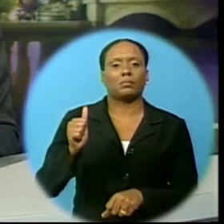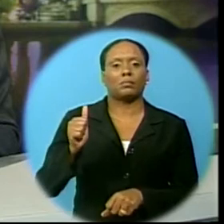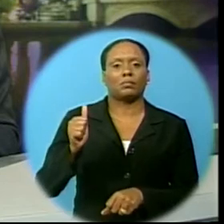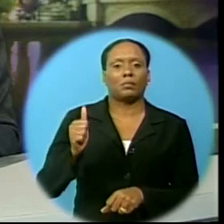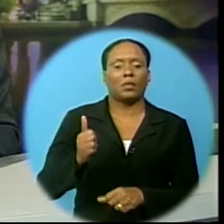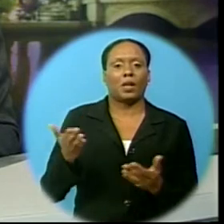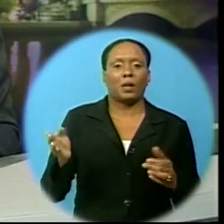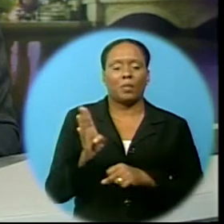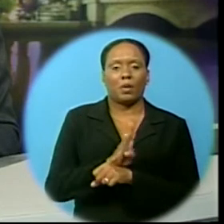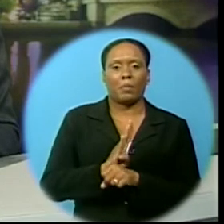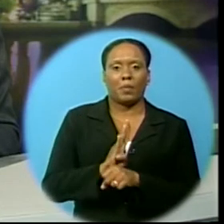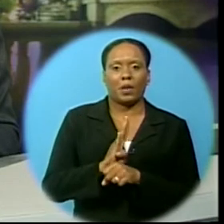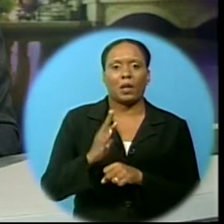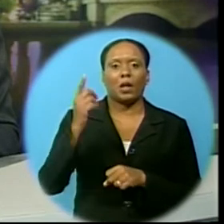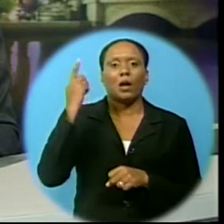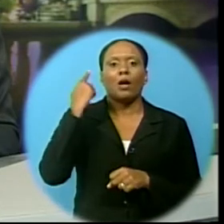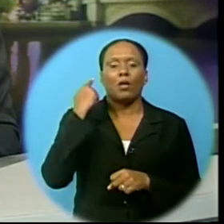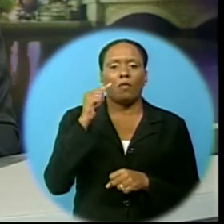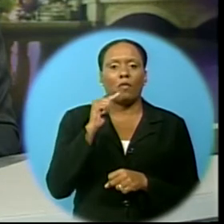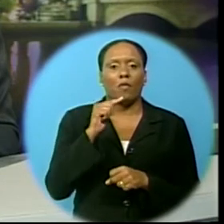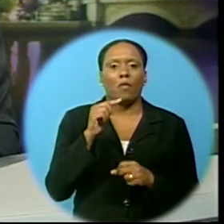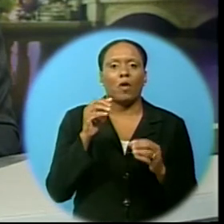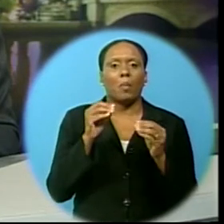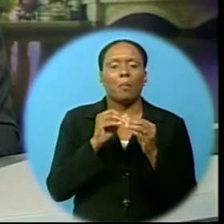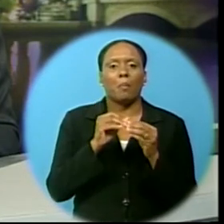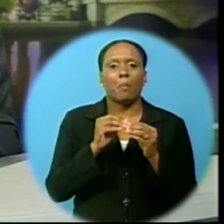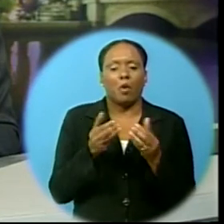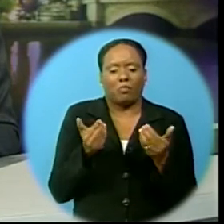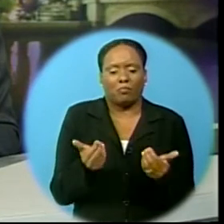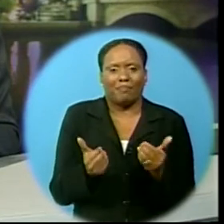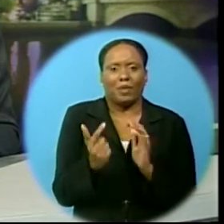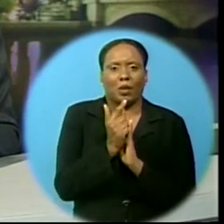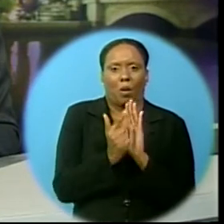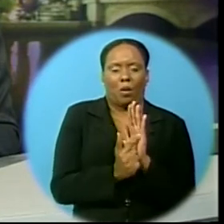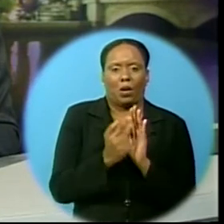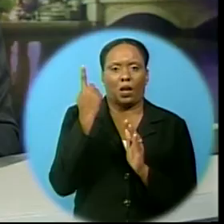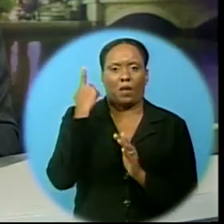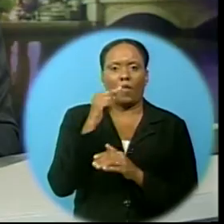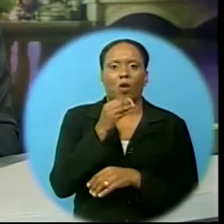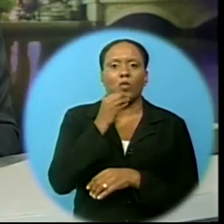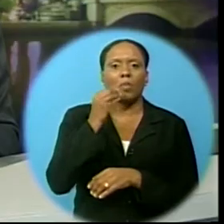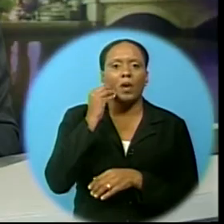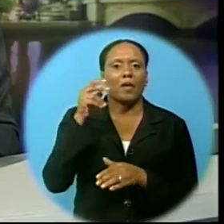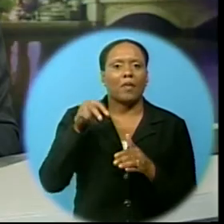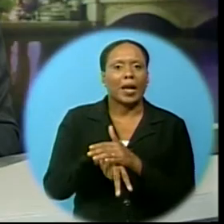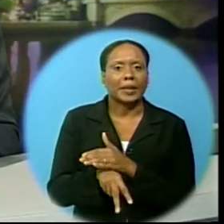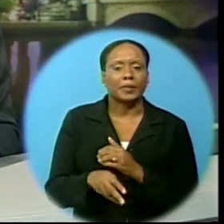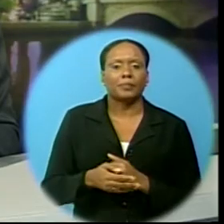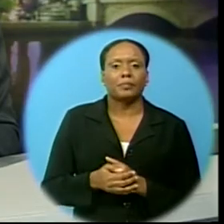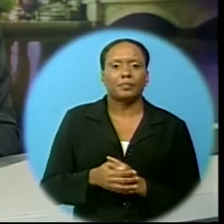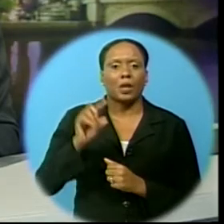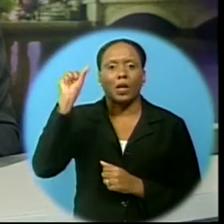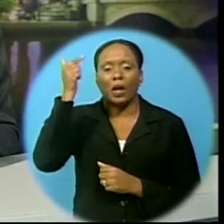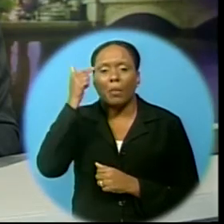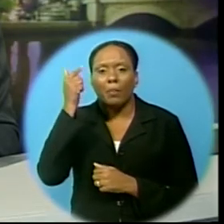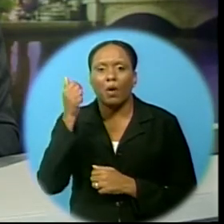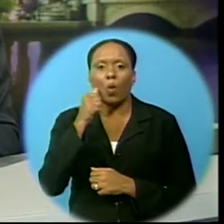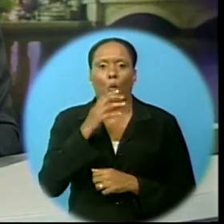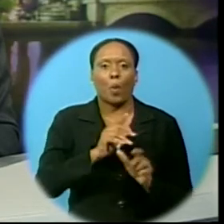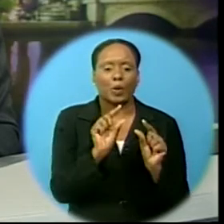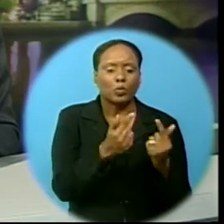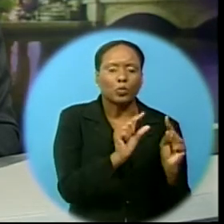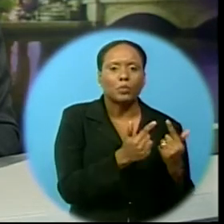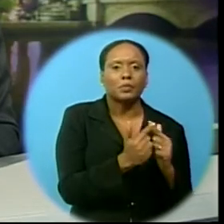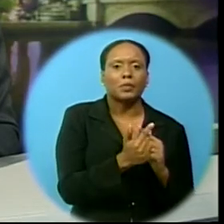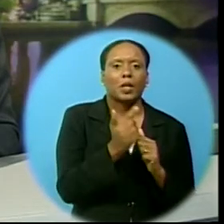in Barbados for an updated Domestic Violence Protection Act. They come as government and women's groups on the island observe International